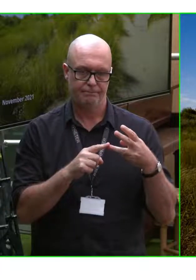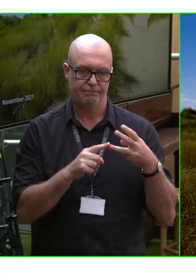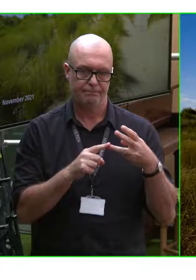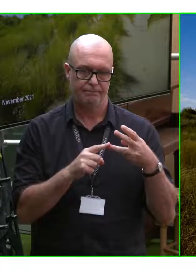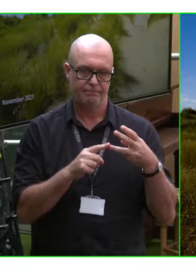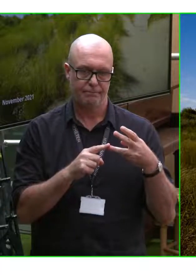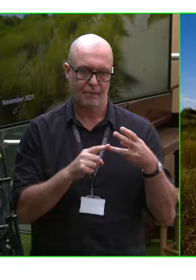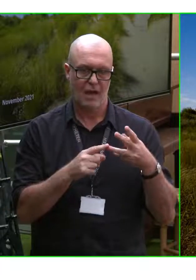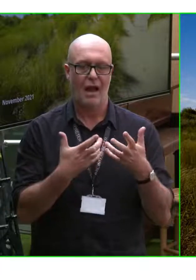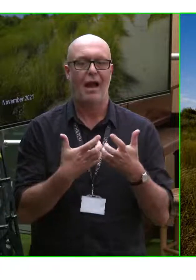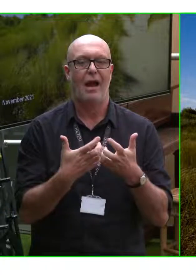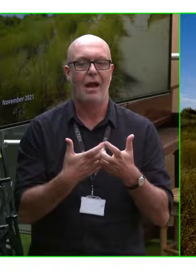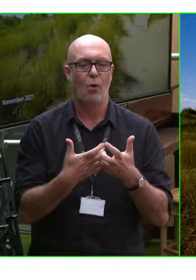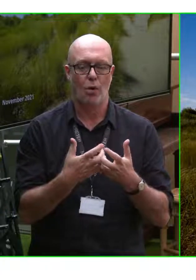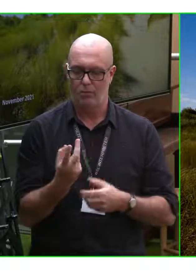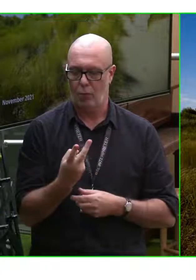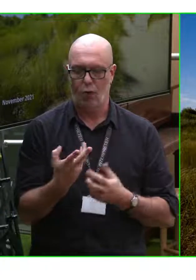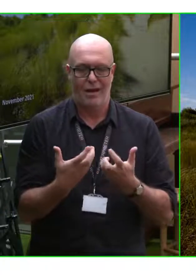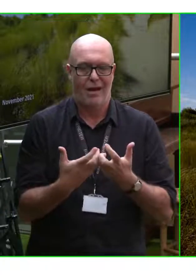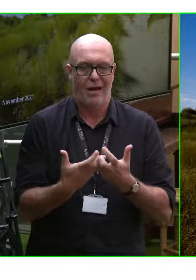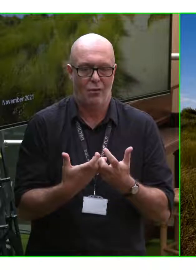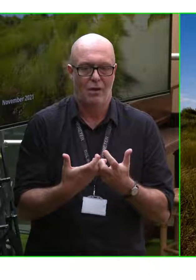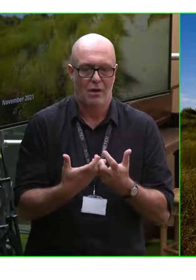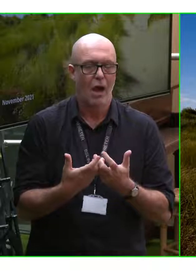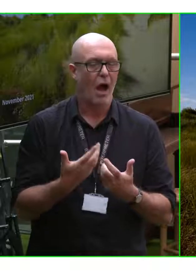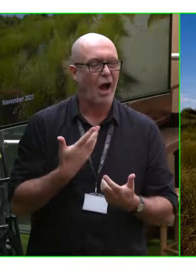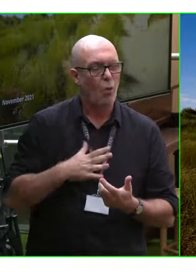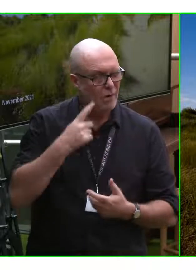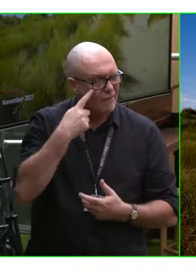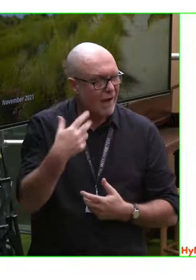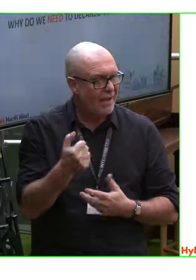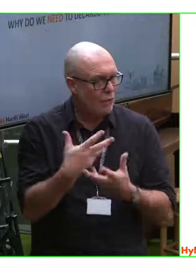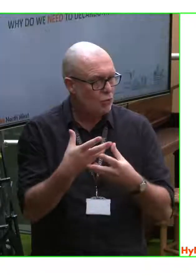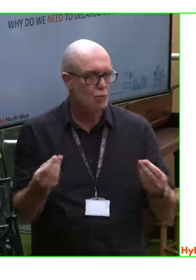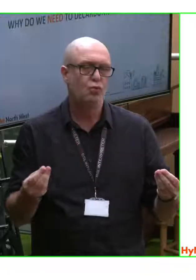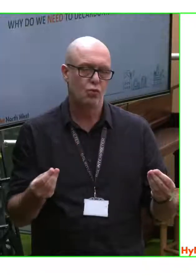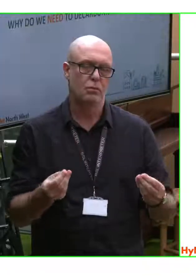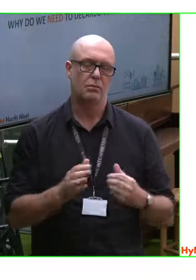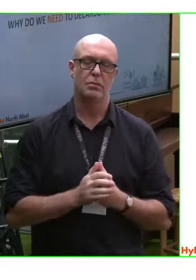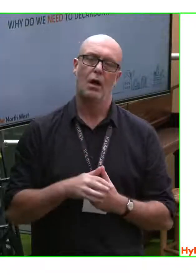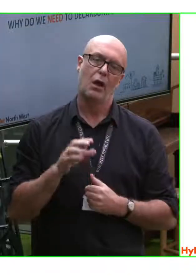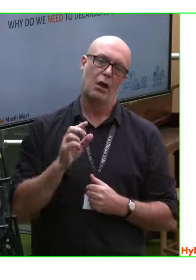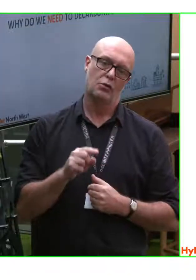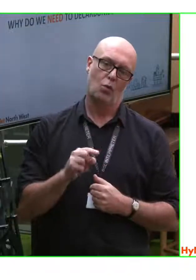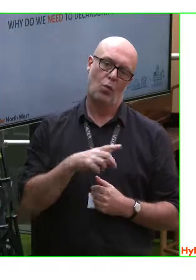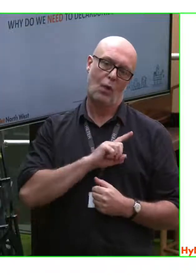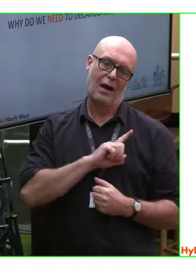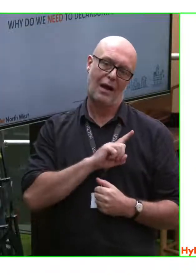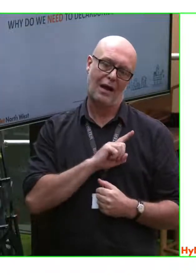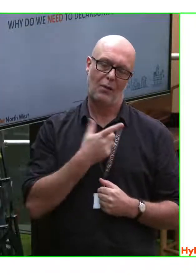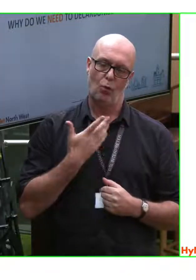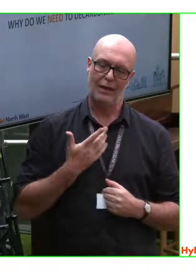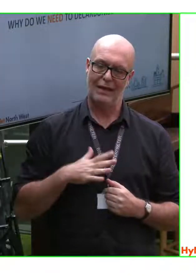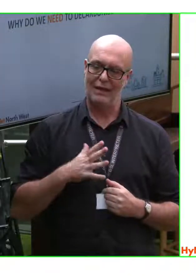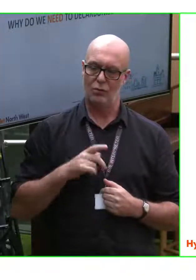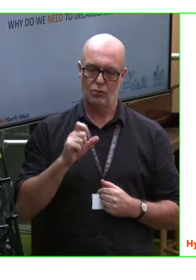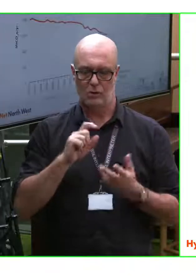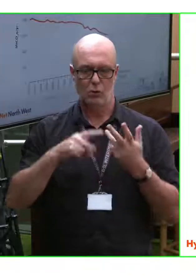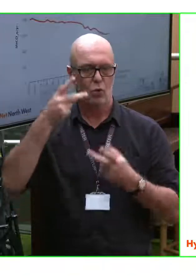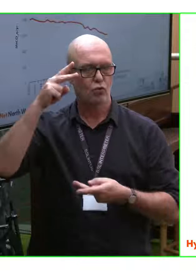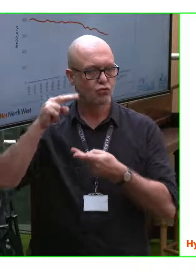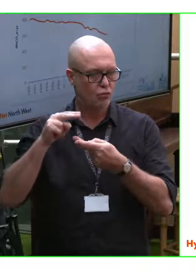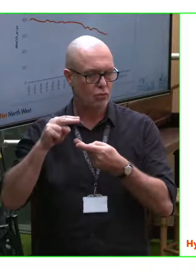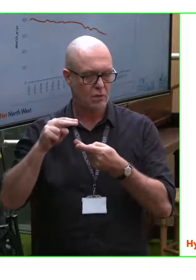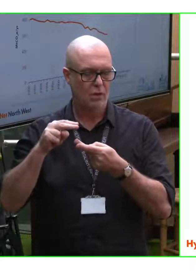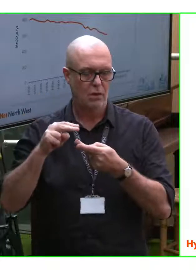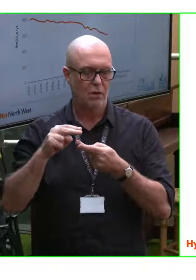importantly, how can we do it? Because I'm about finding solutions. So, why do we need to decarbonise our industry?